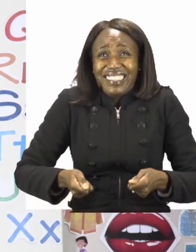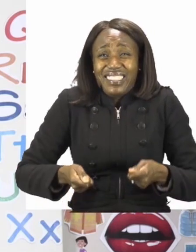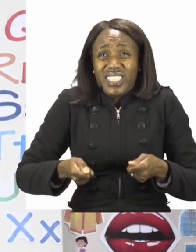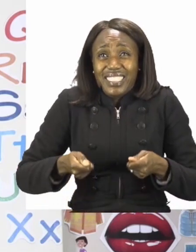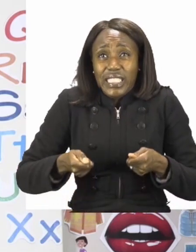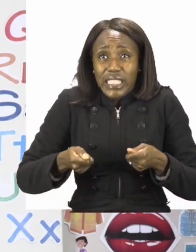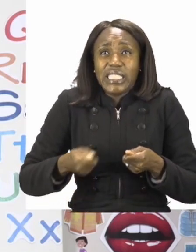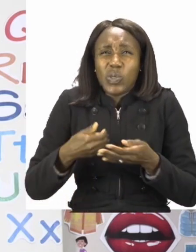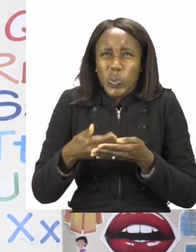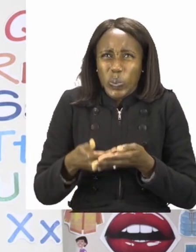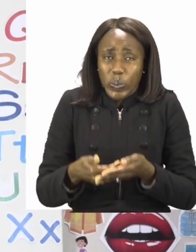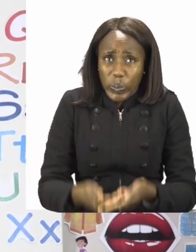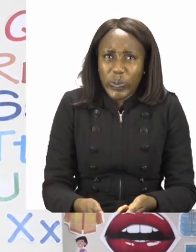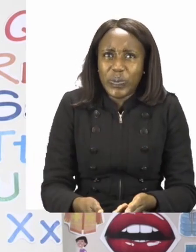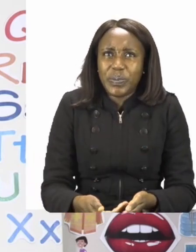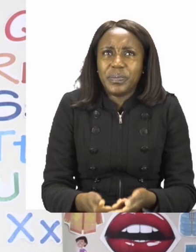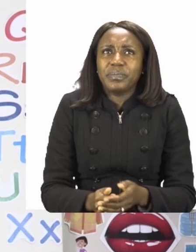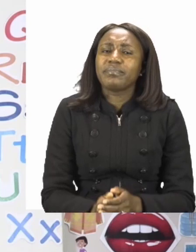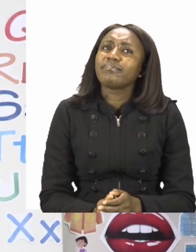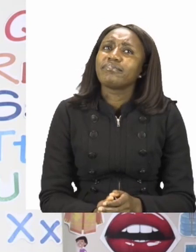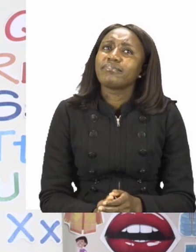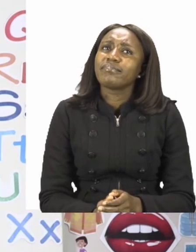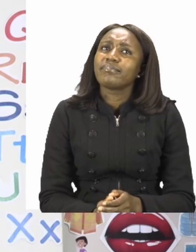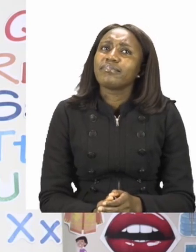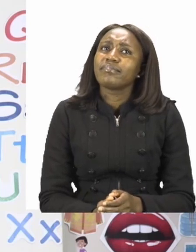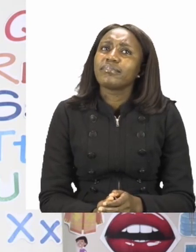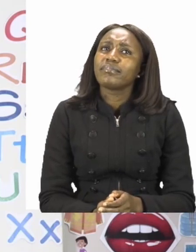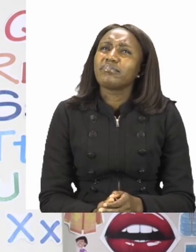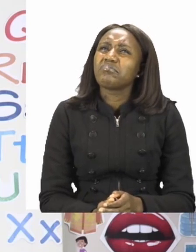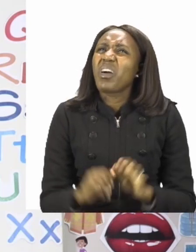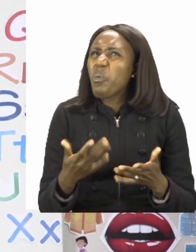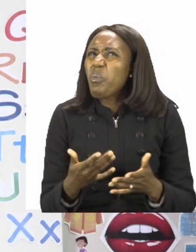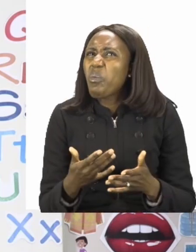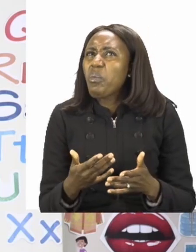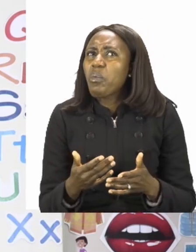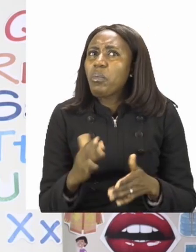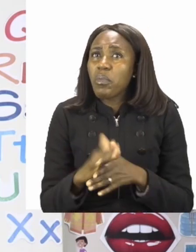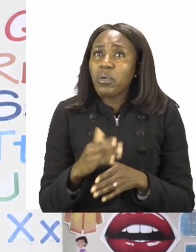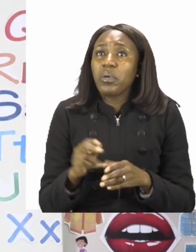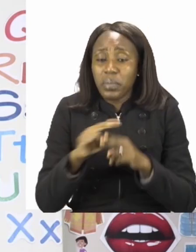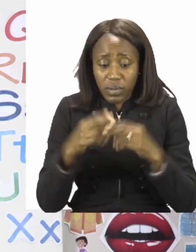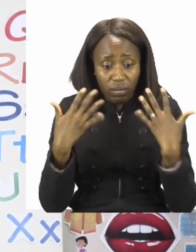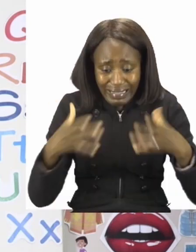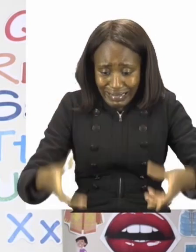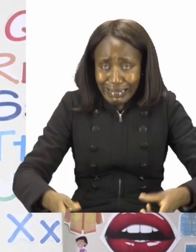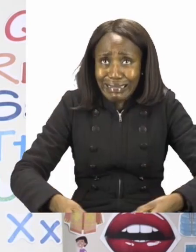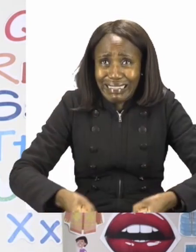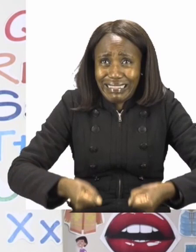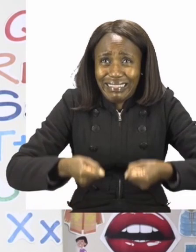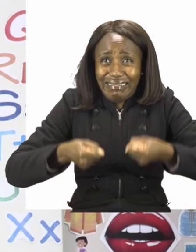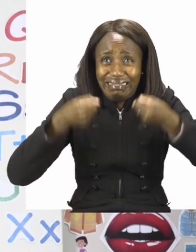feels heavy. Now, how do I know that this is heavy? Well, because I have to lift it up with 2